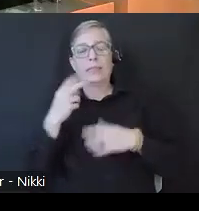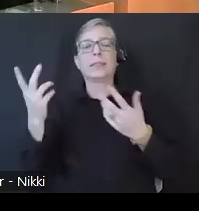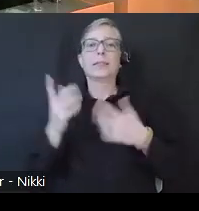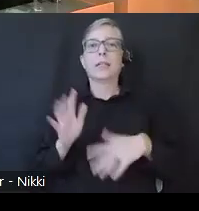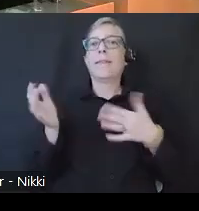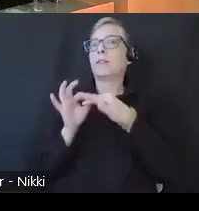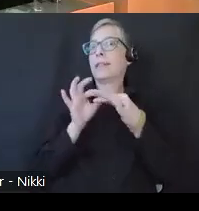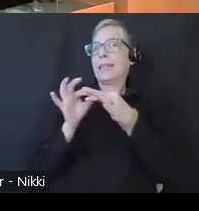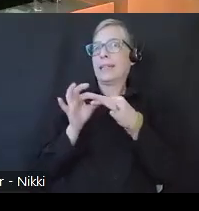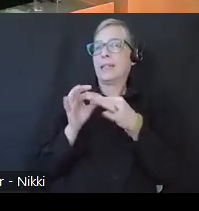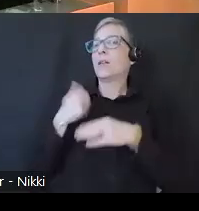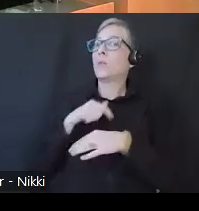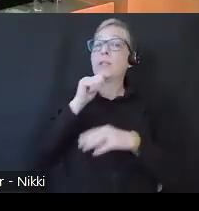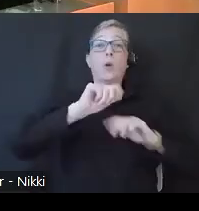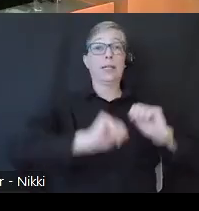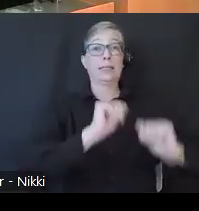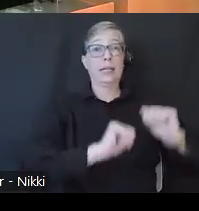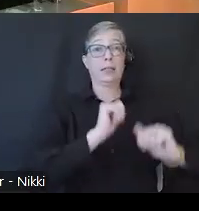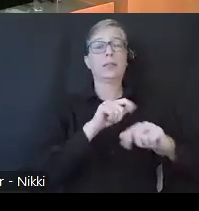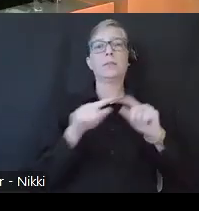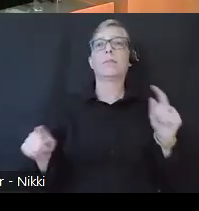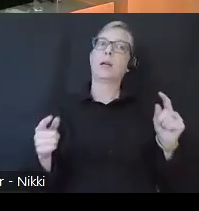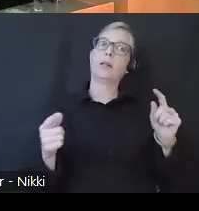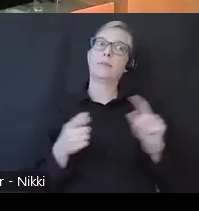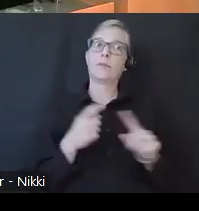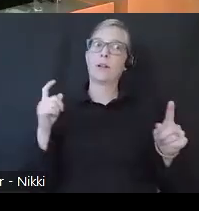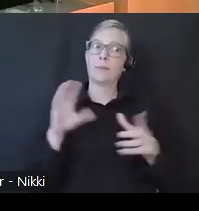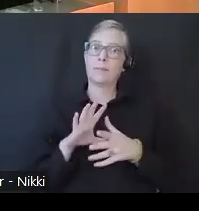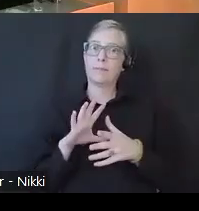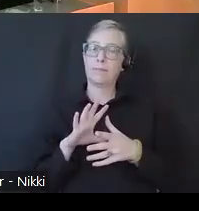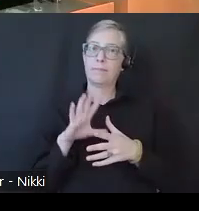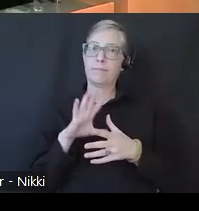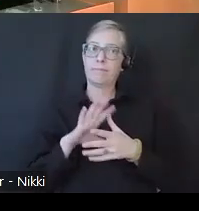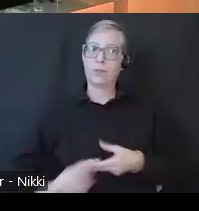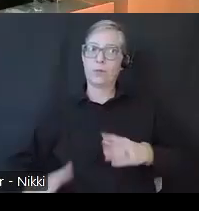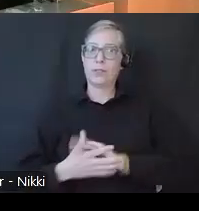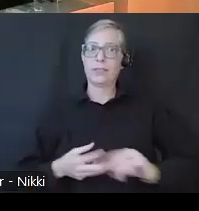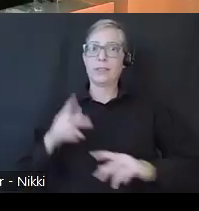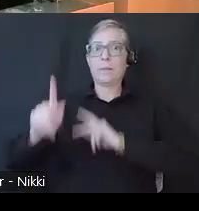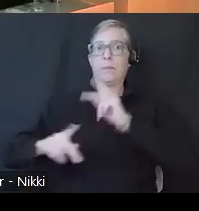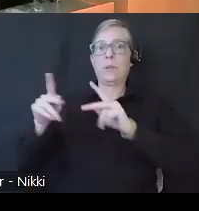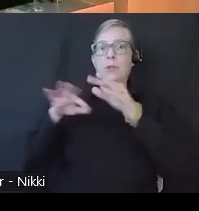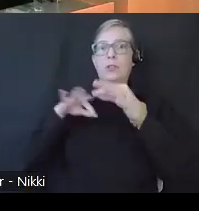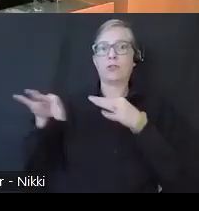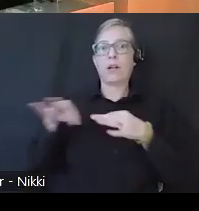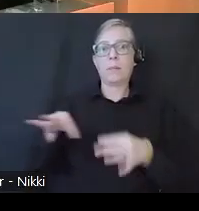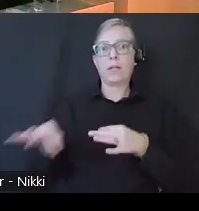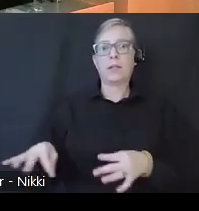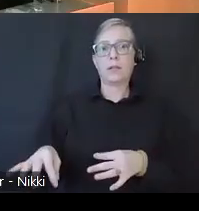but anecdotally, I will say that when people are describing hallucinatory experiences, sense presence